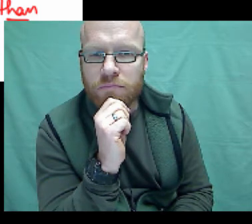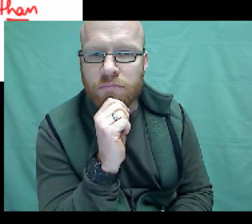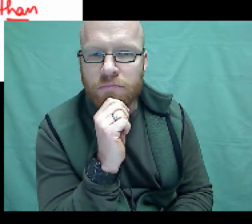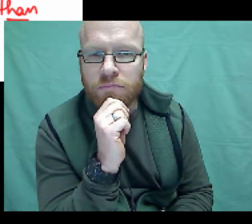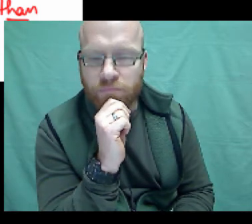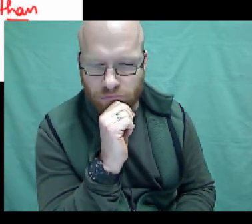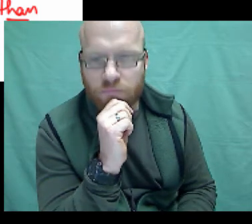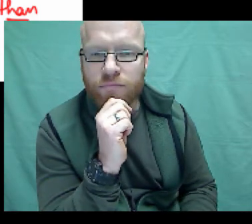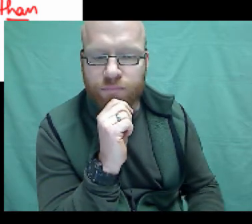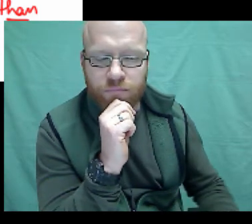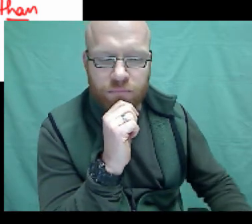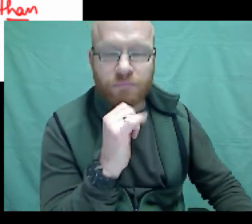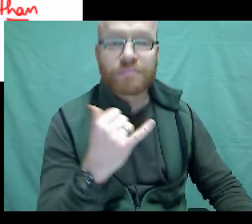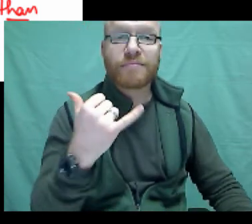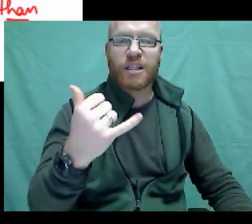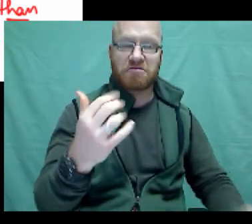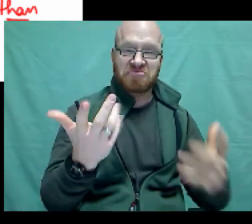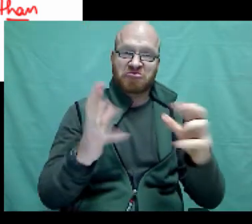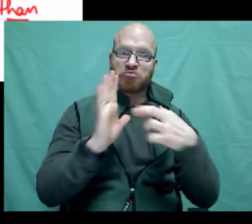Okay.